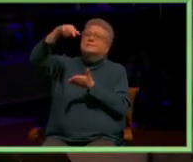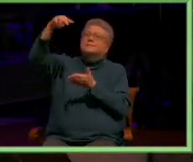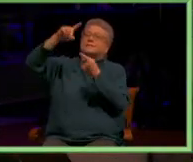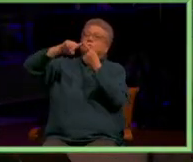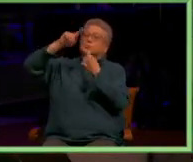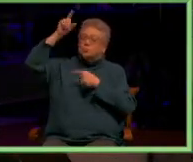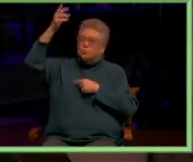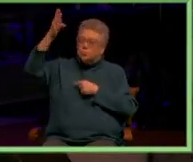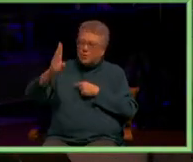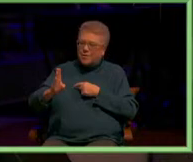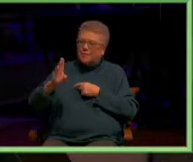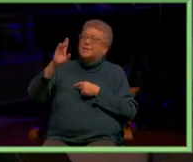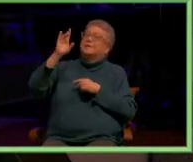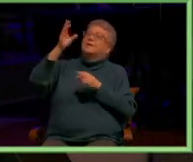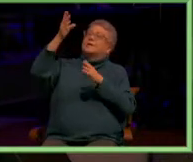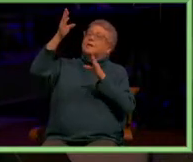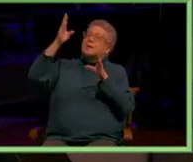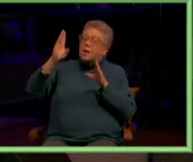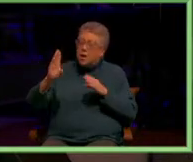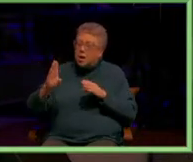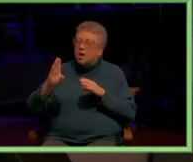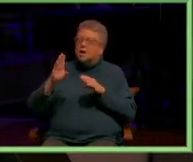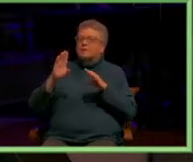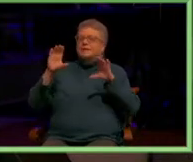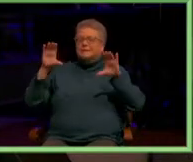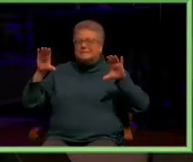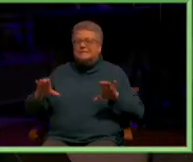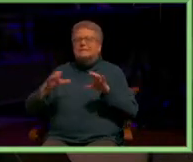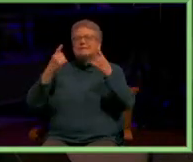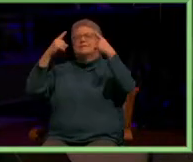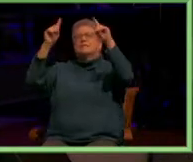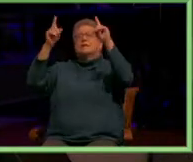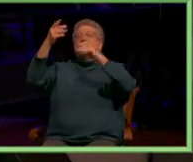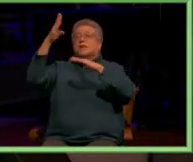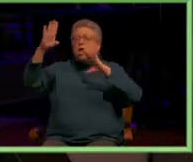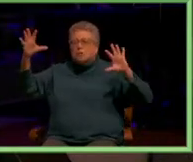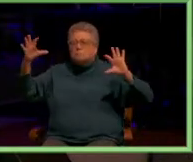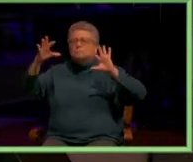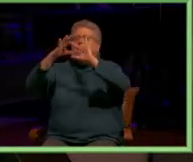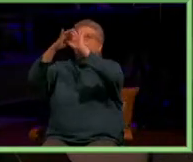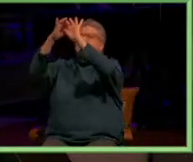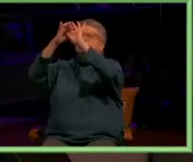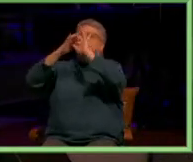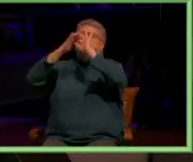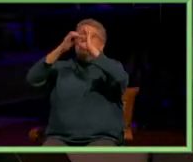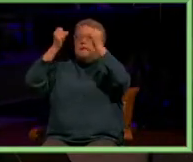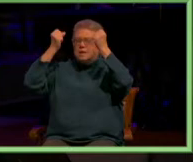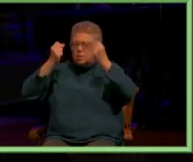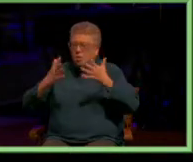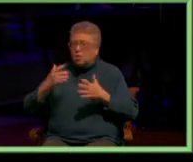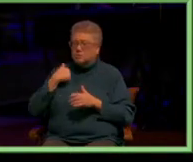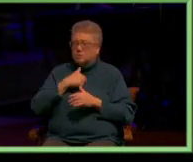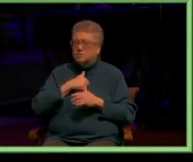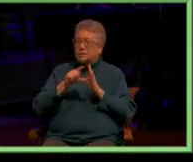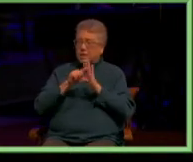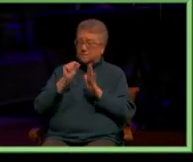him. God did this. God reconciled us. God brought us here. Now I want you to see verse